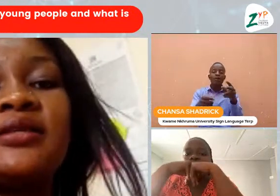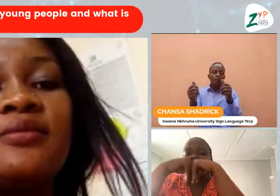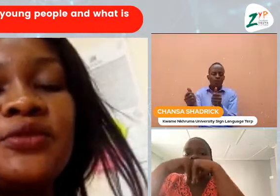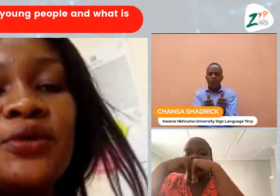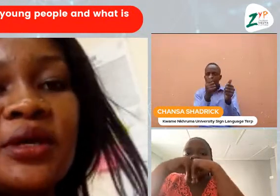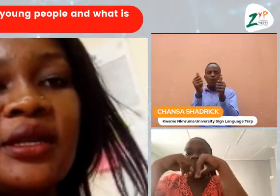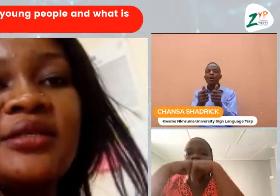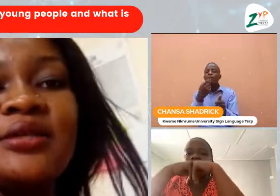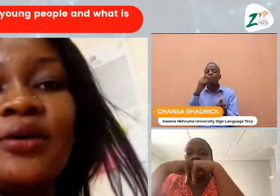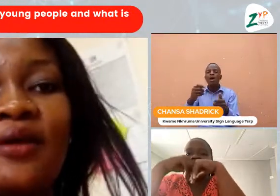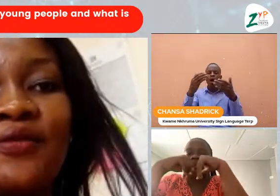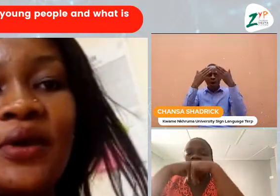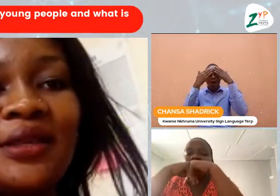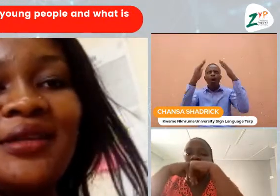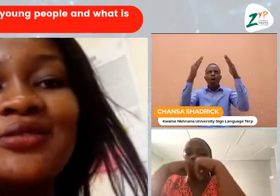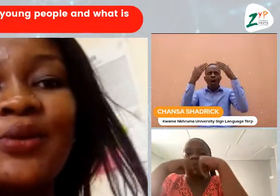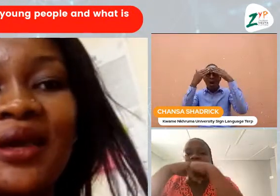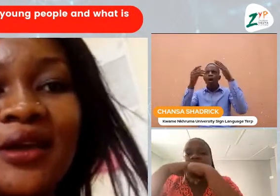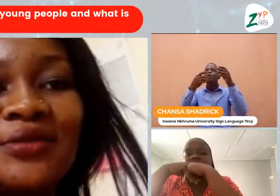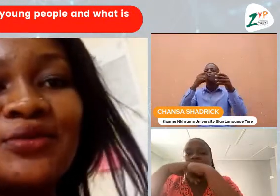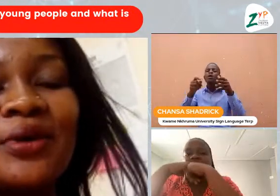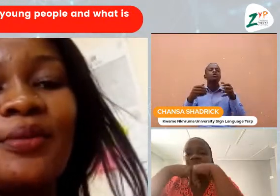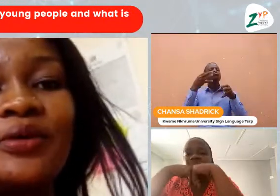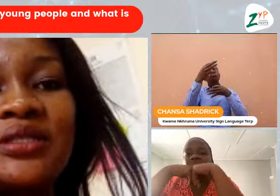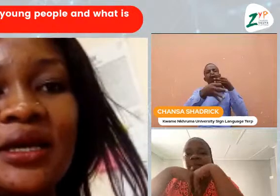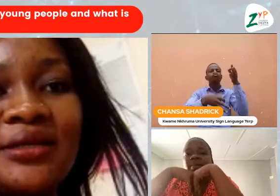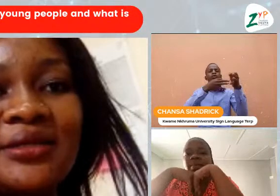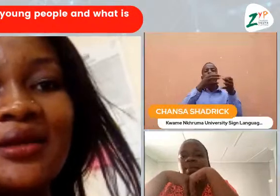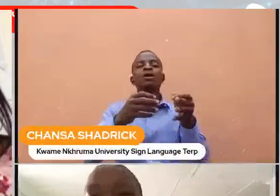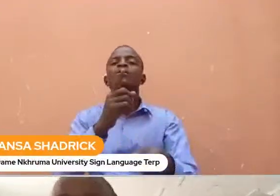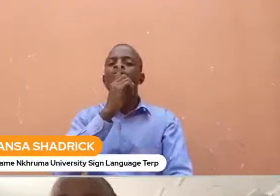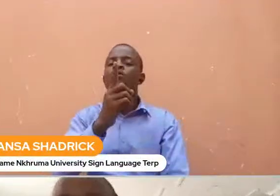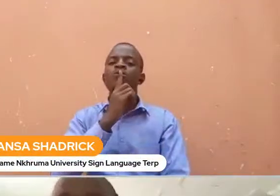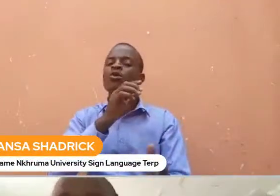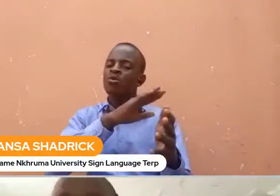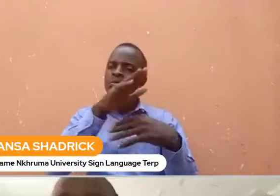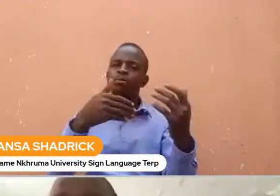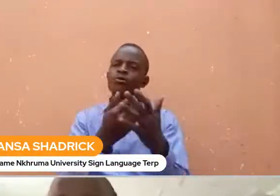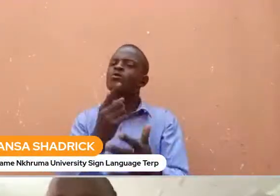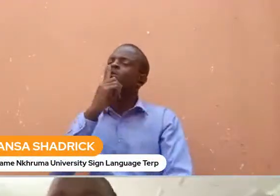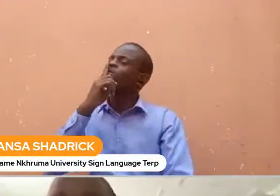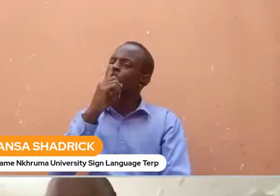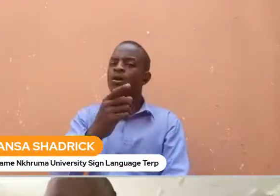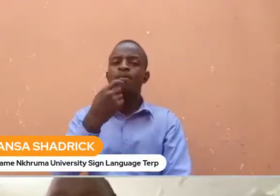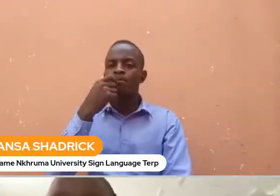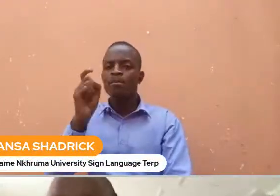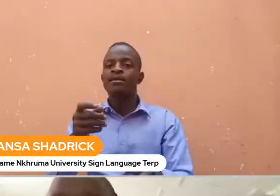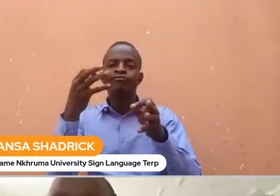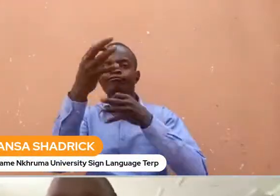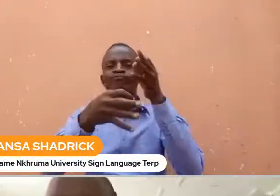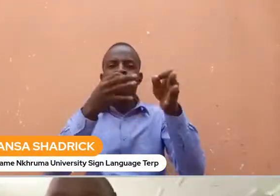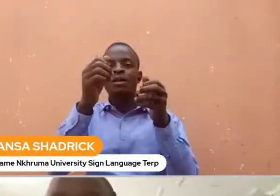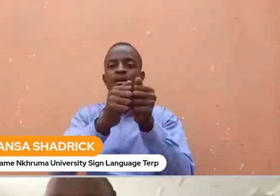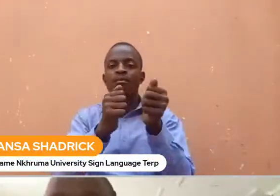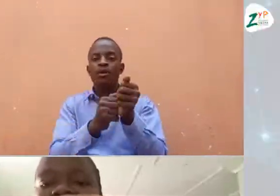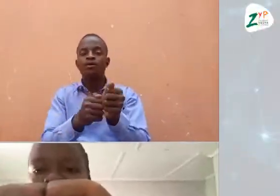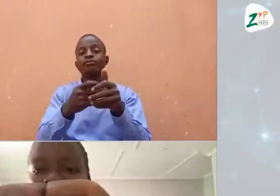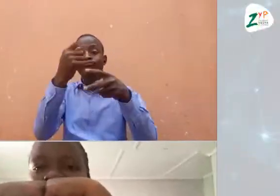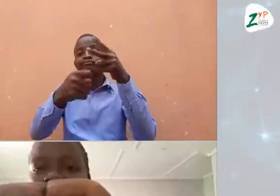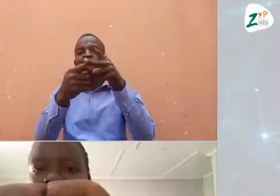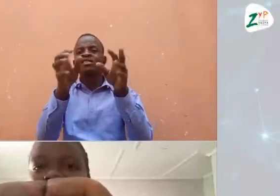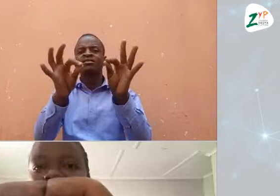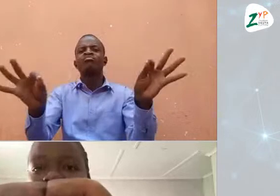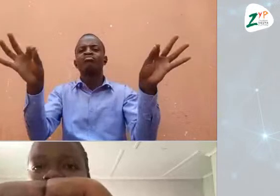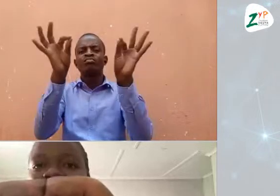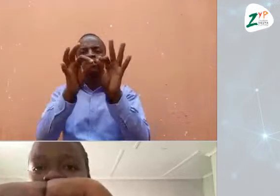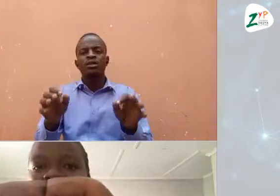let's keep talking, let's tell everyone that it's okay to talk about sex. It's all right. mm, mm, mm.